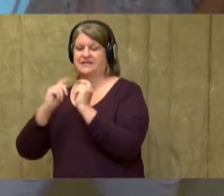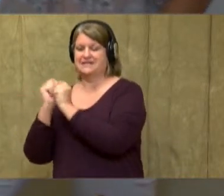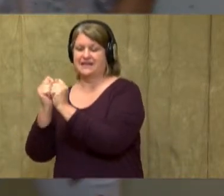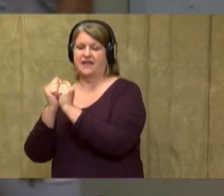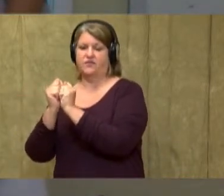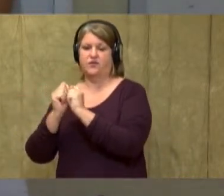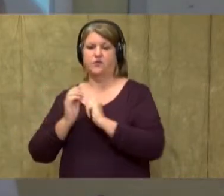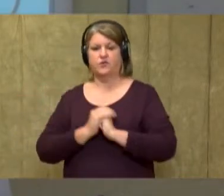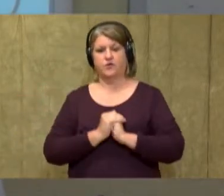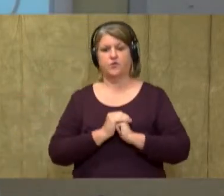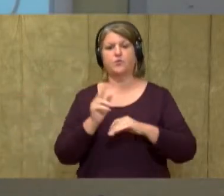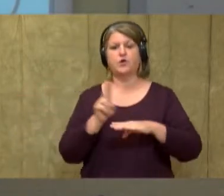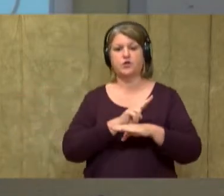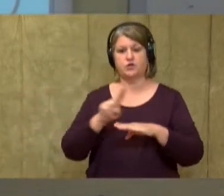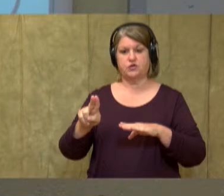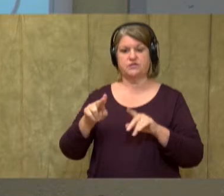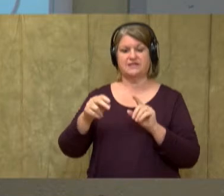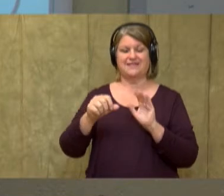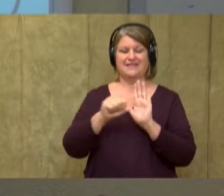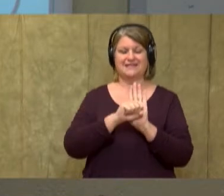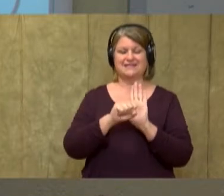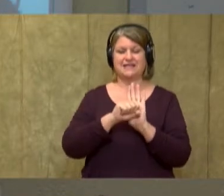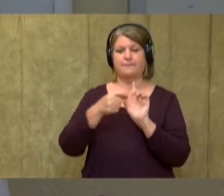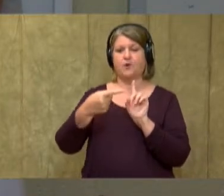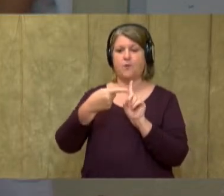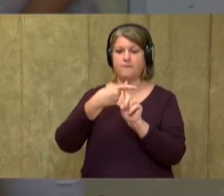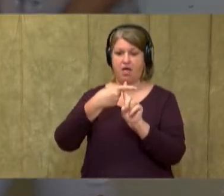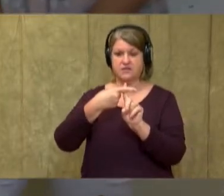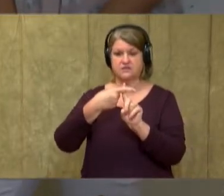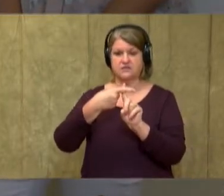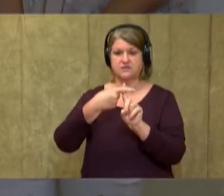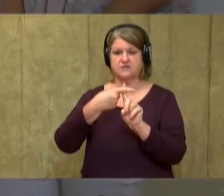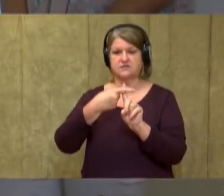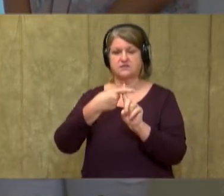together, we're using the symbol plus.